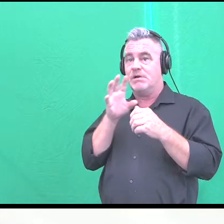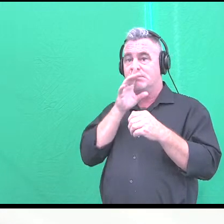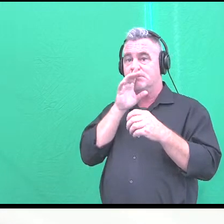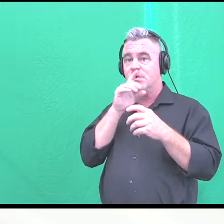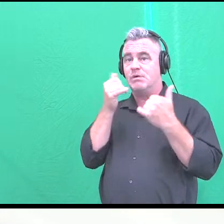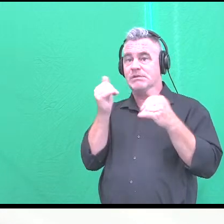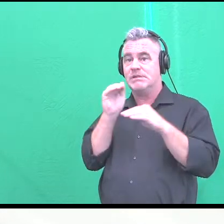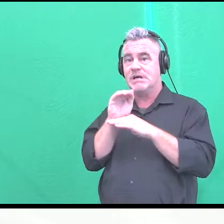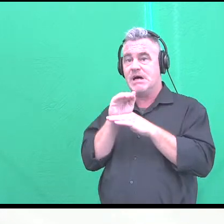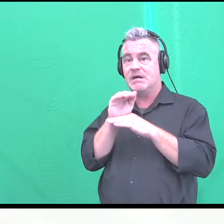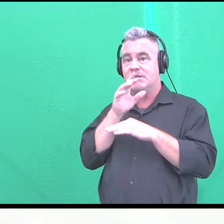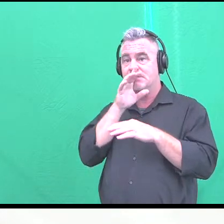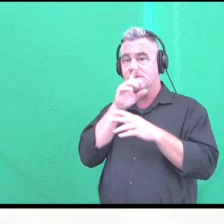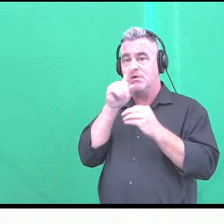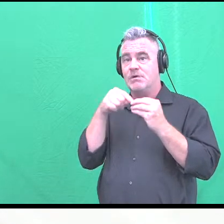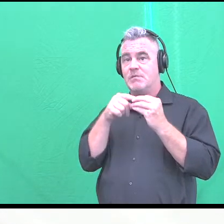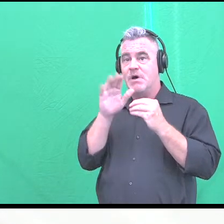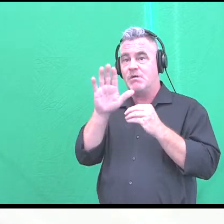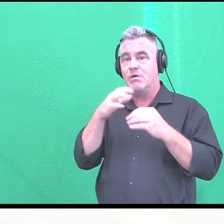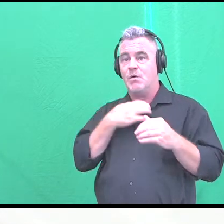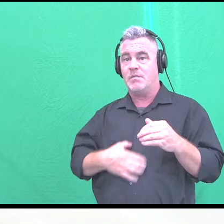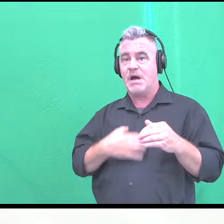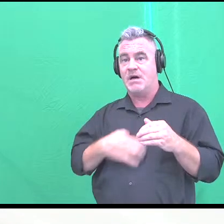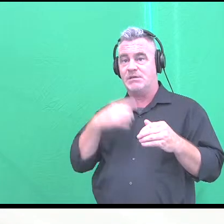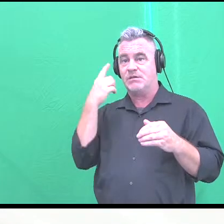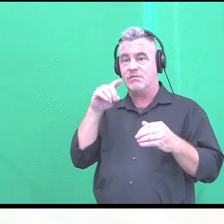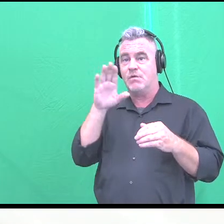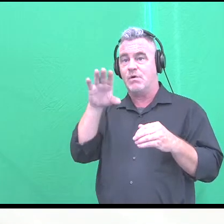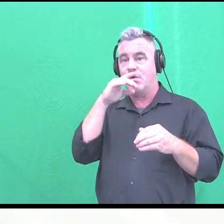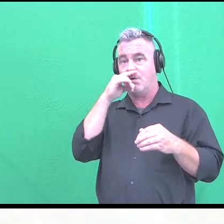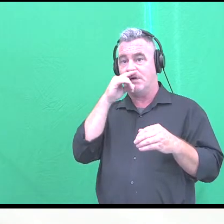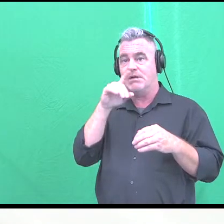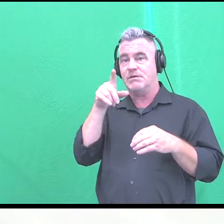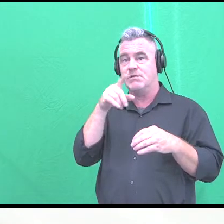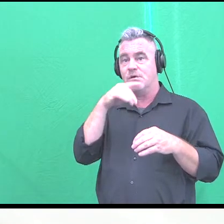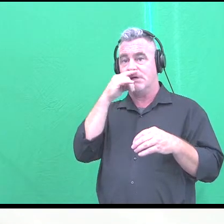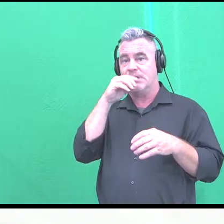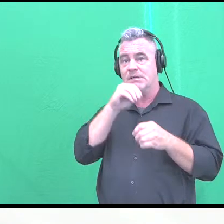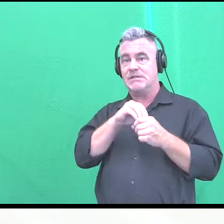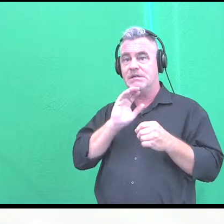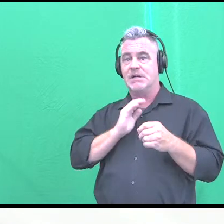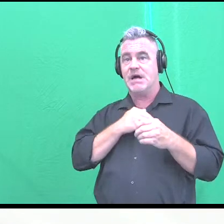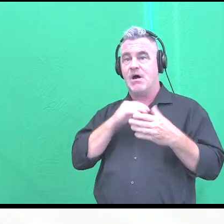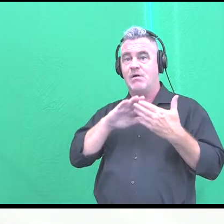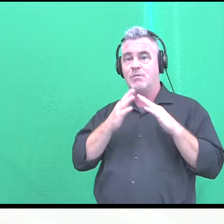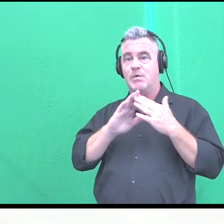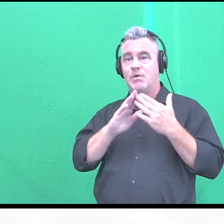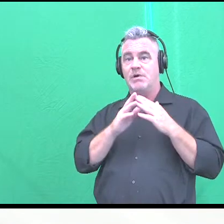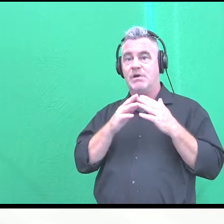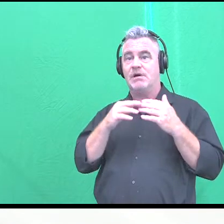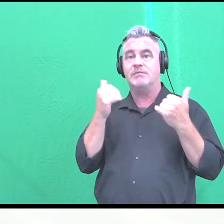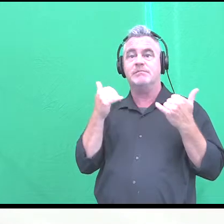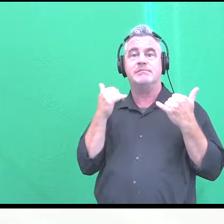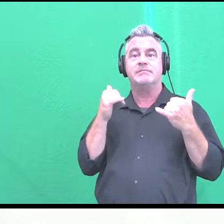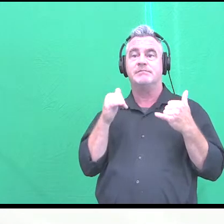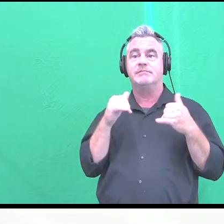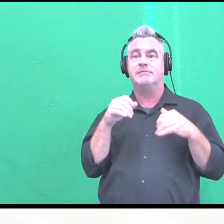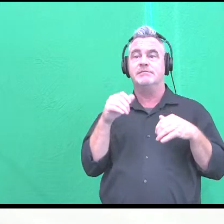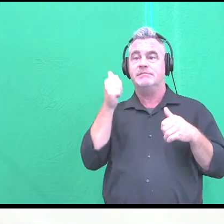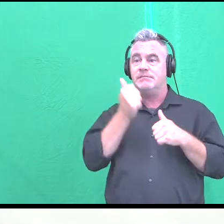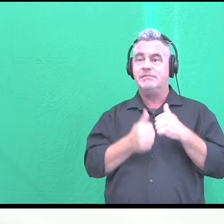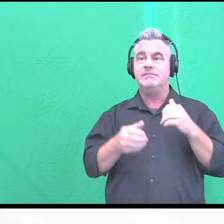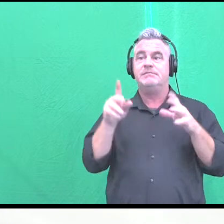spoke about your passion for your kids or the kids in our community. And I assure you, every person up